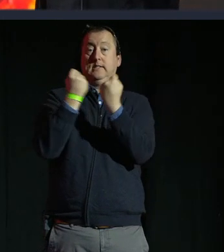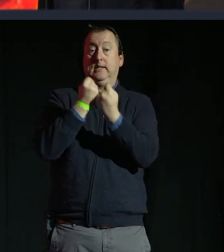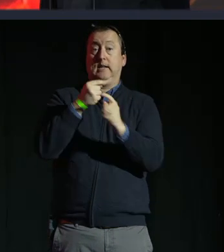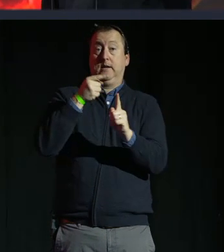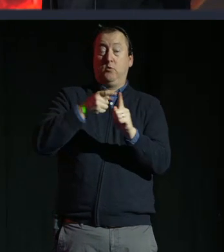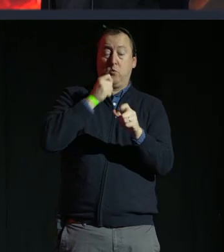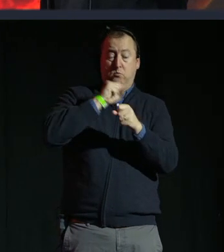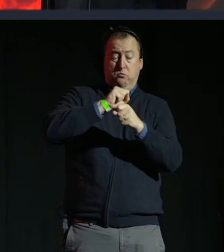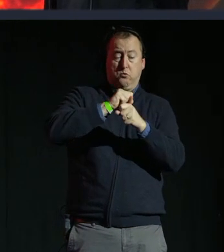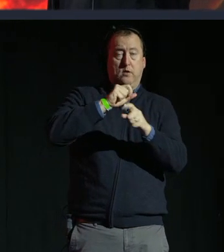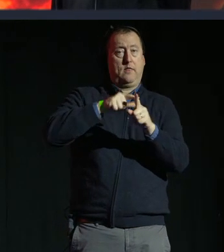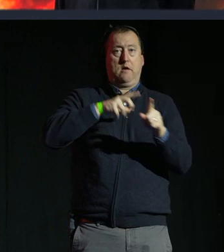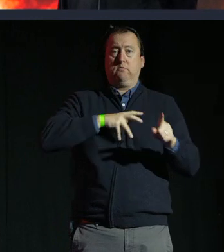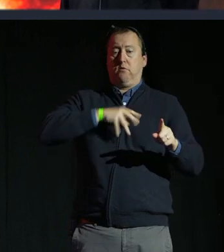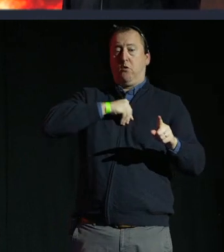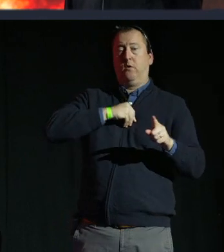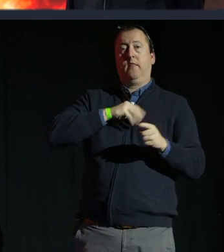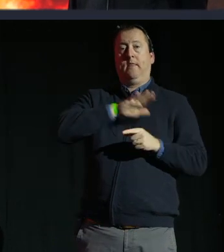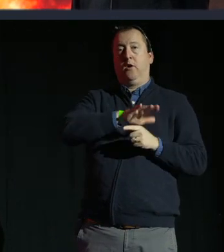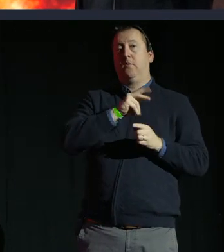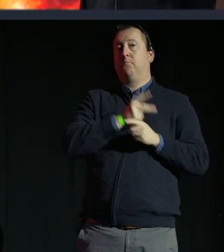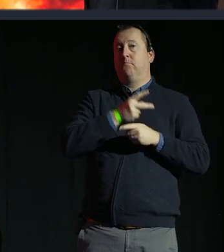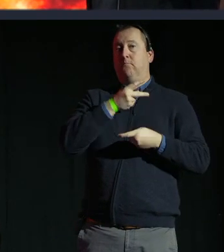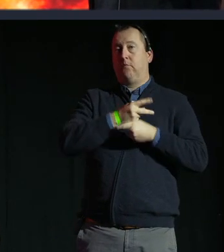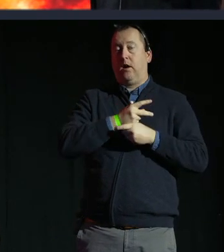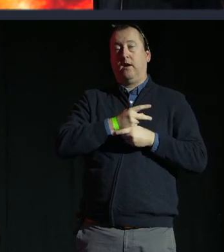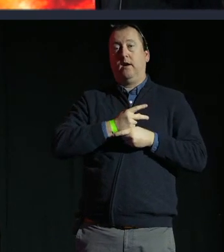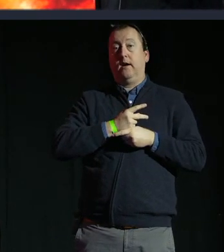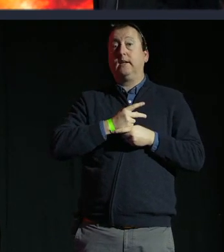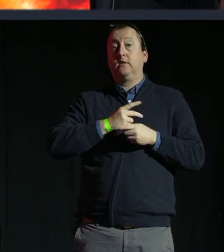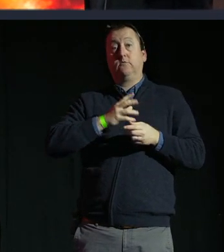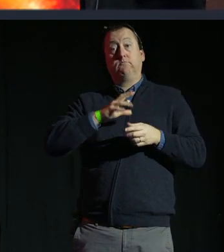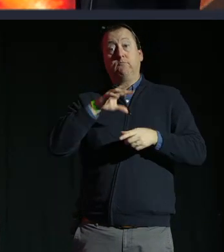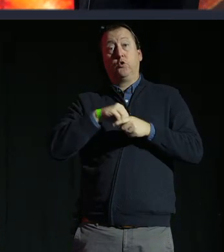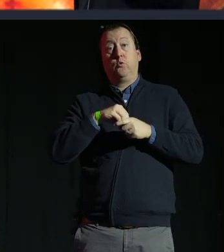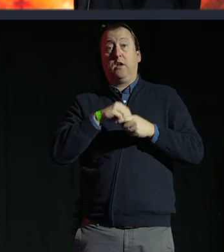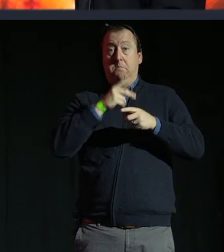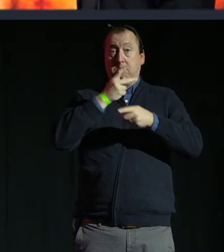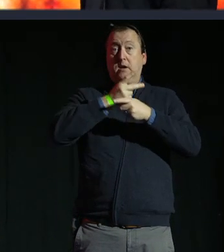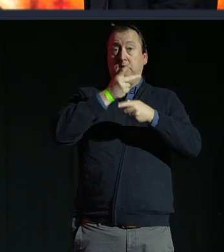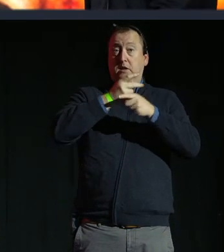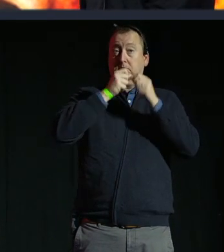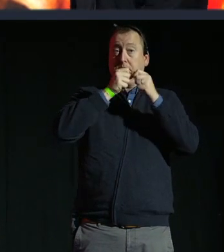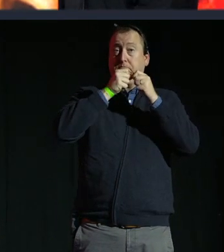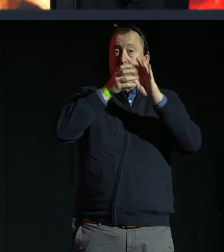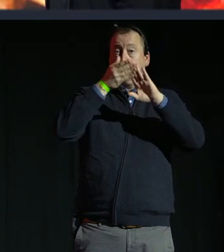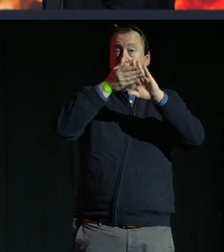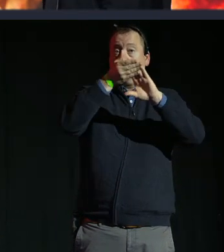entire lifecycle of their product, including maintaining code in production.